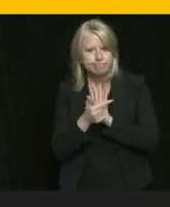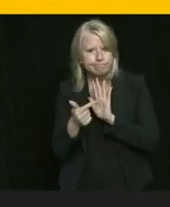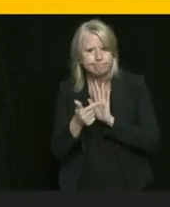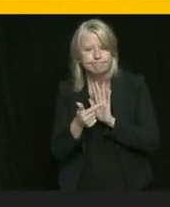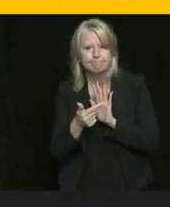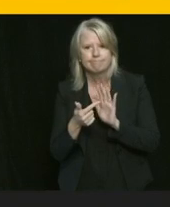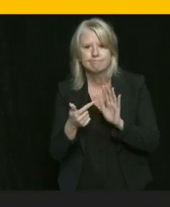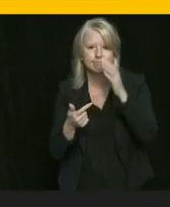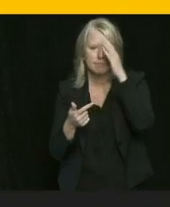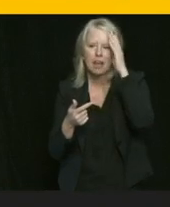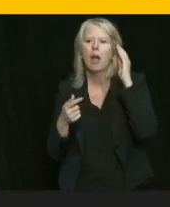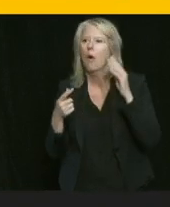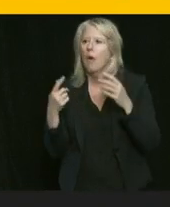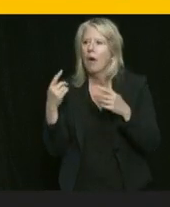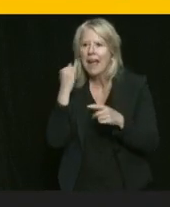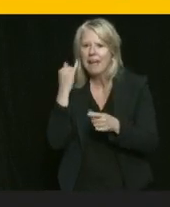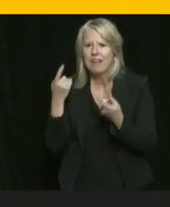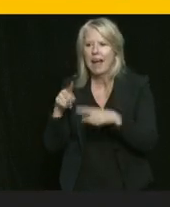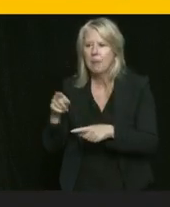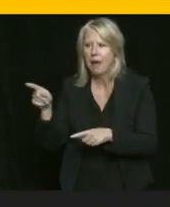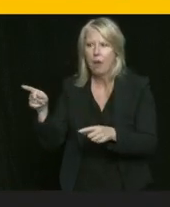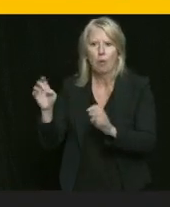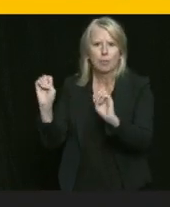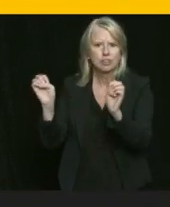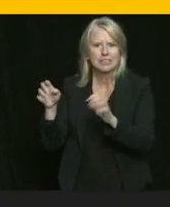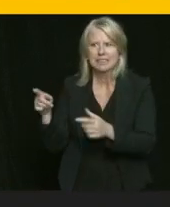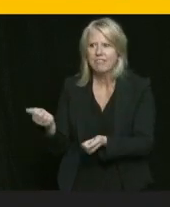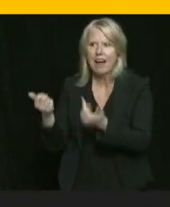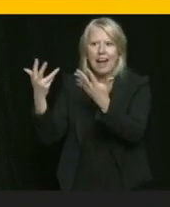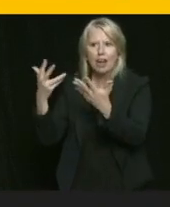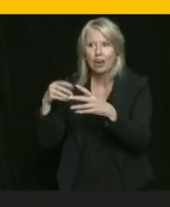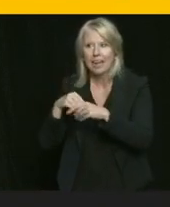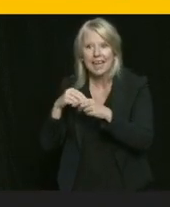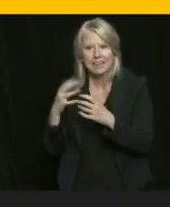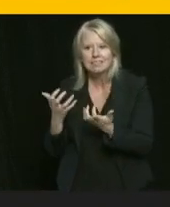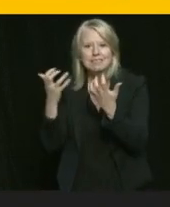cry fire in a packed cinema.